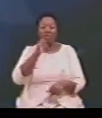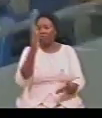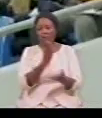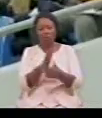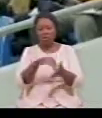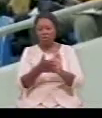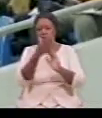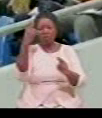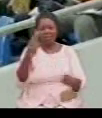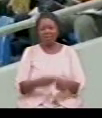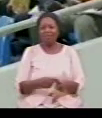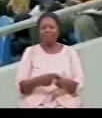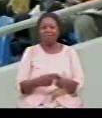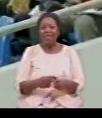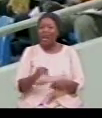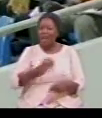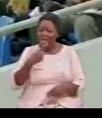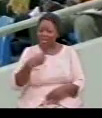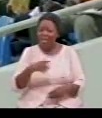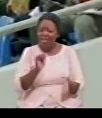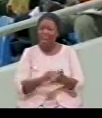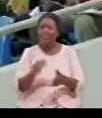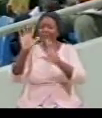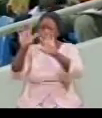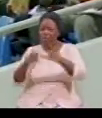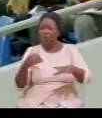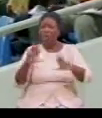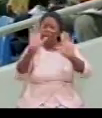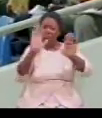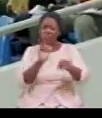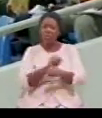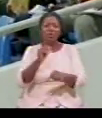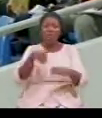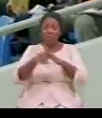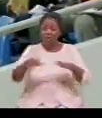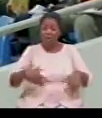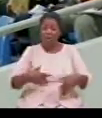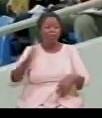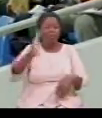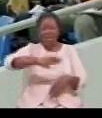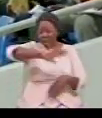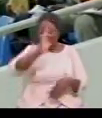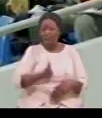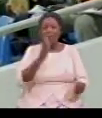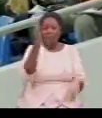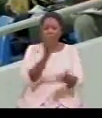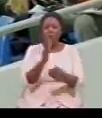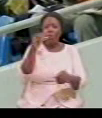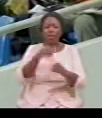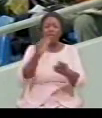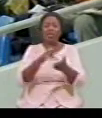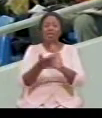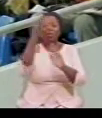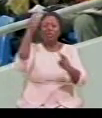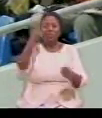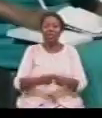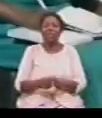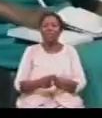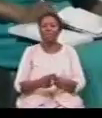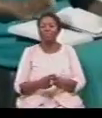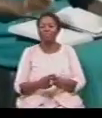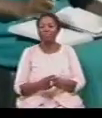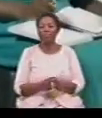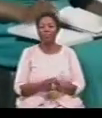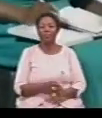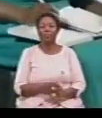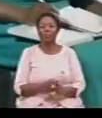stop. I said the flow of miracle in your life will not stop, in Jesus' name.